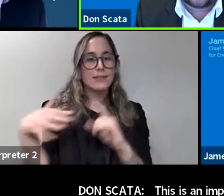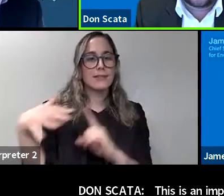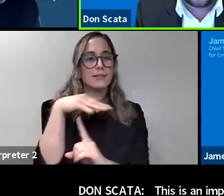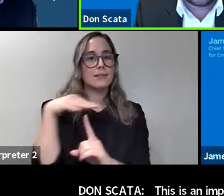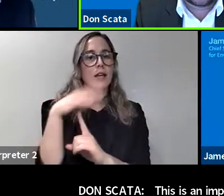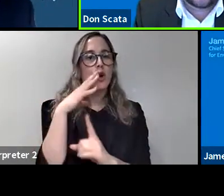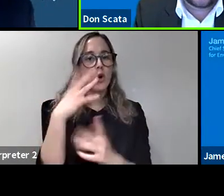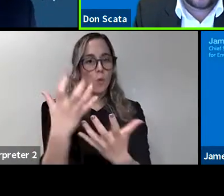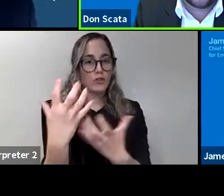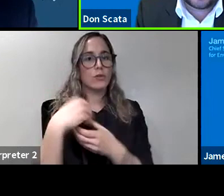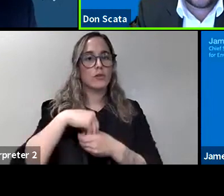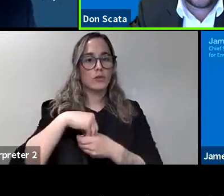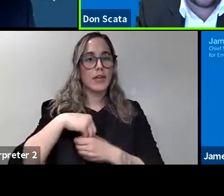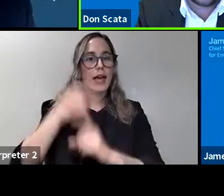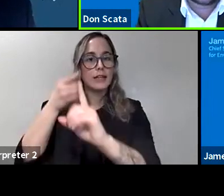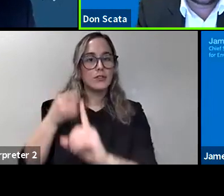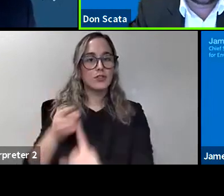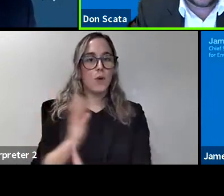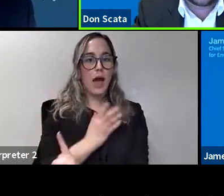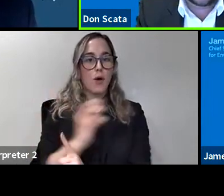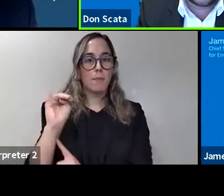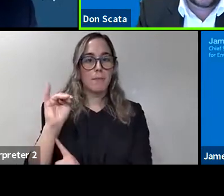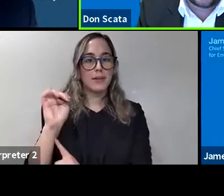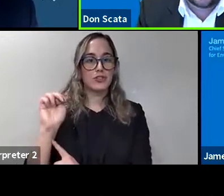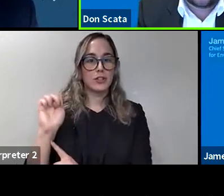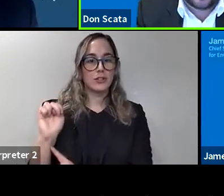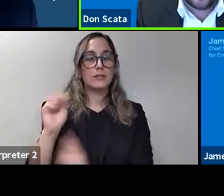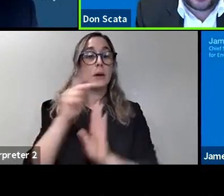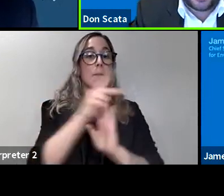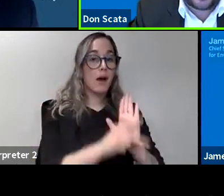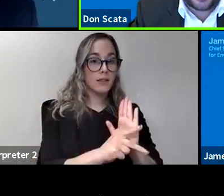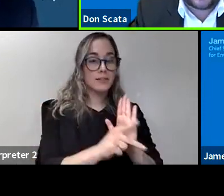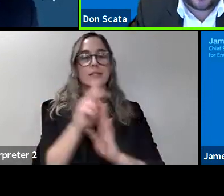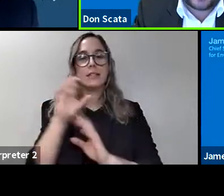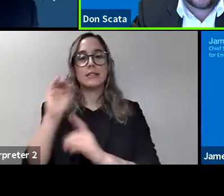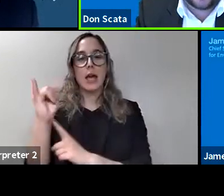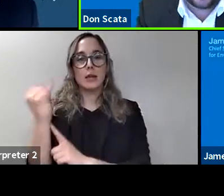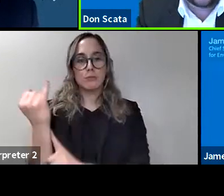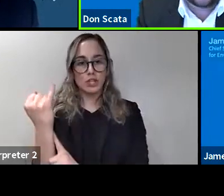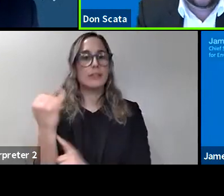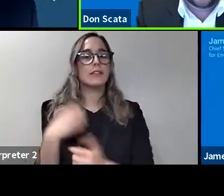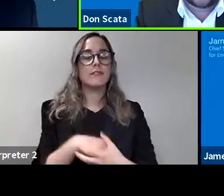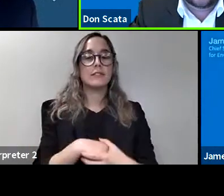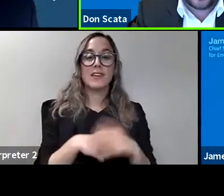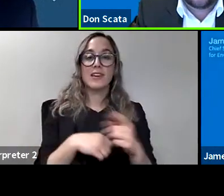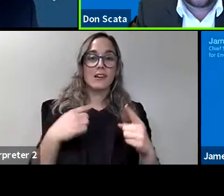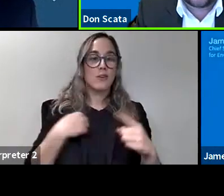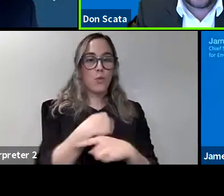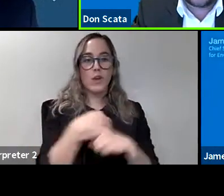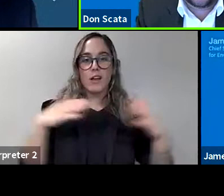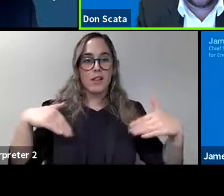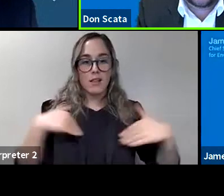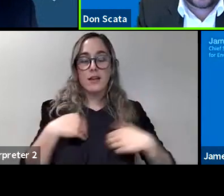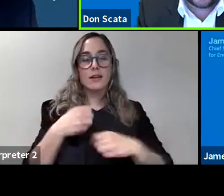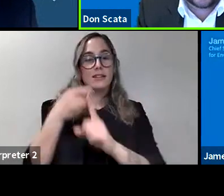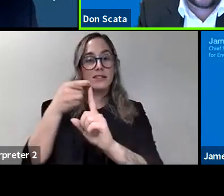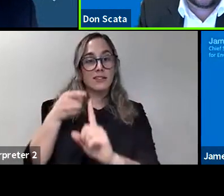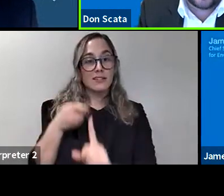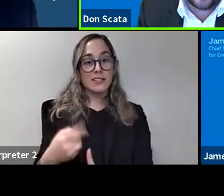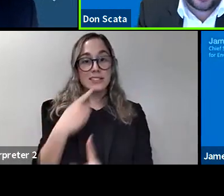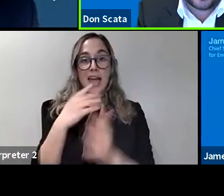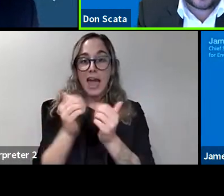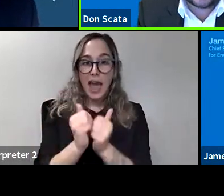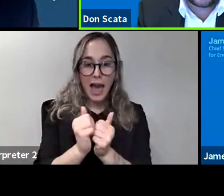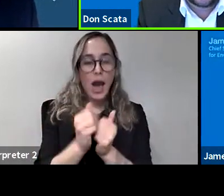into their missions or into our missions, policies, and objectives. While we can't yet specify how we'll address environmental justice